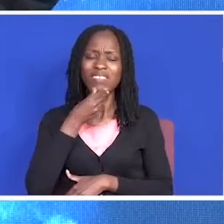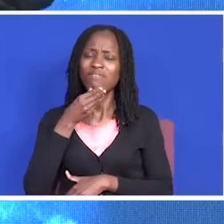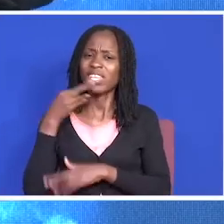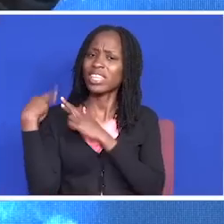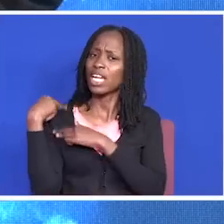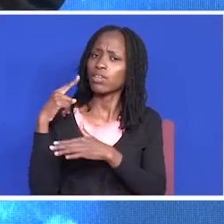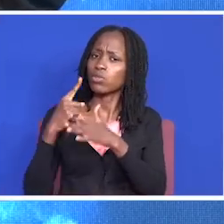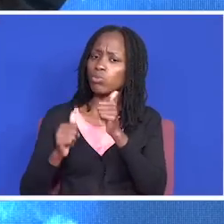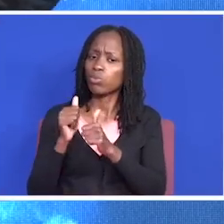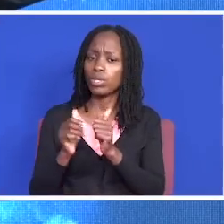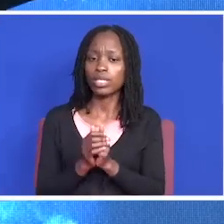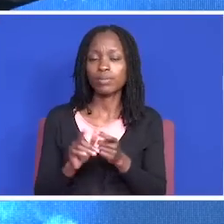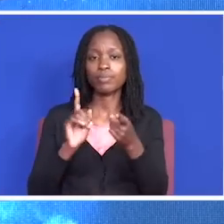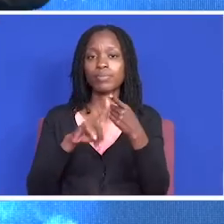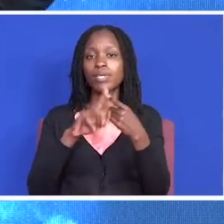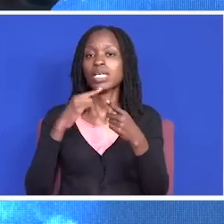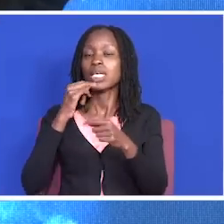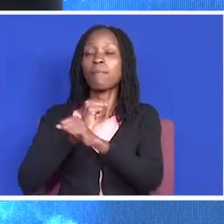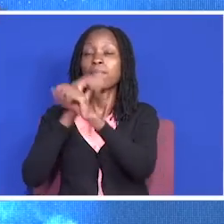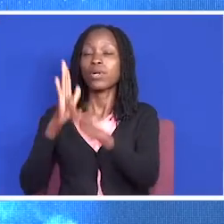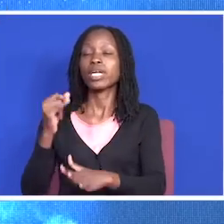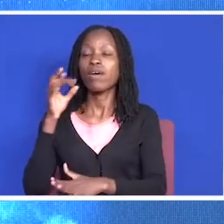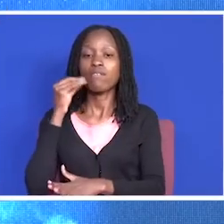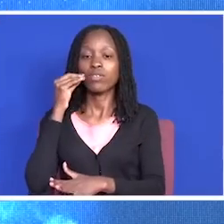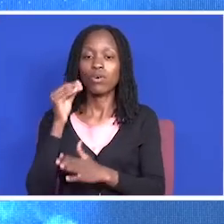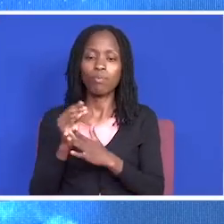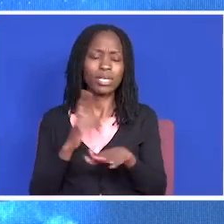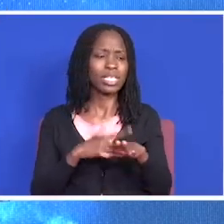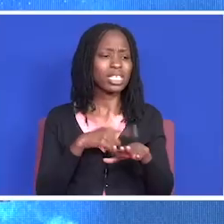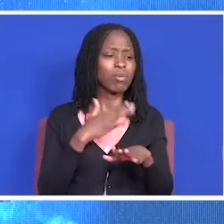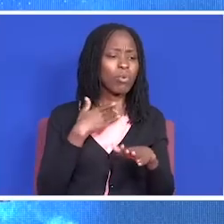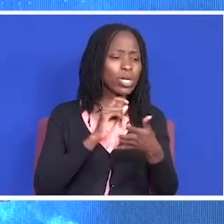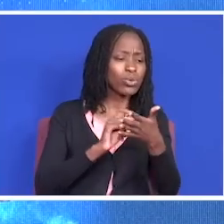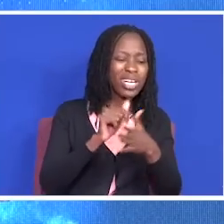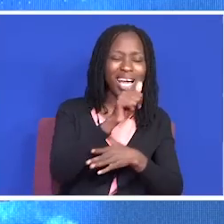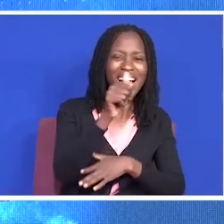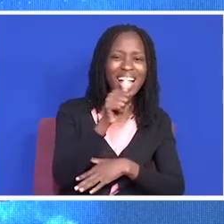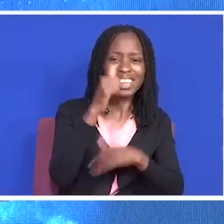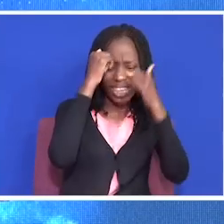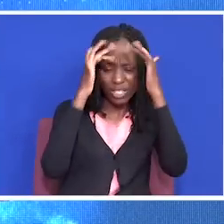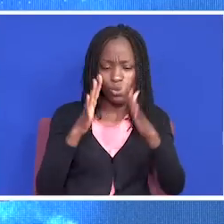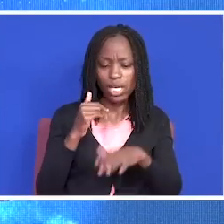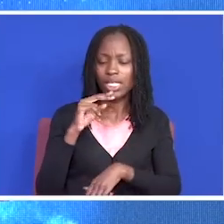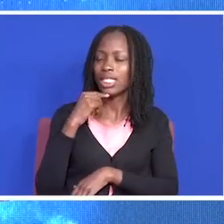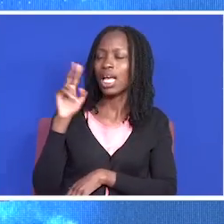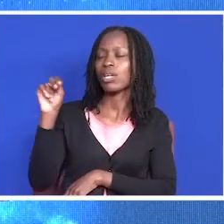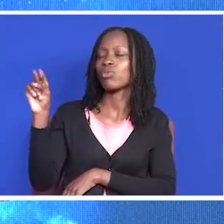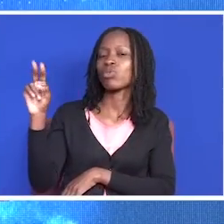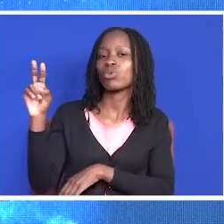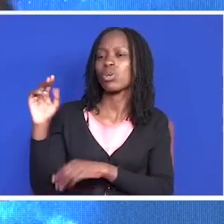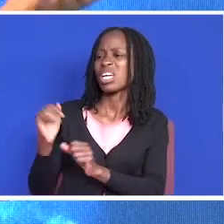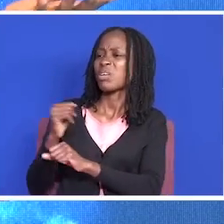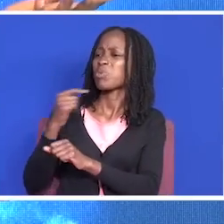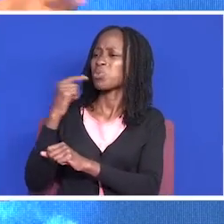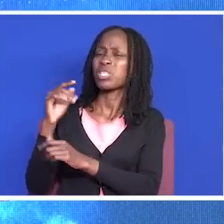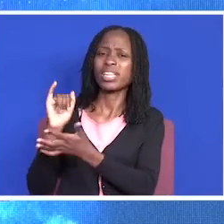father? Somebody said, yeah, protector of the home. She was about to write. Another boy said, no.